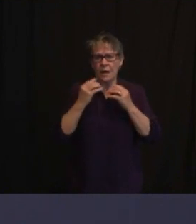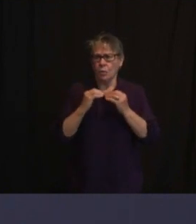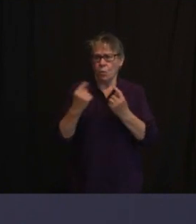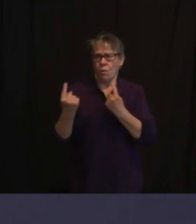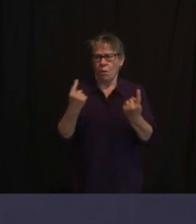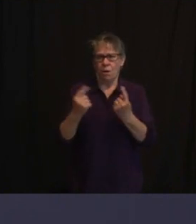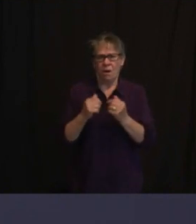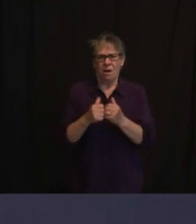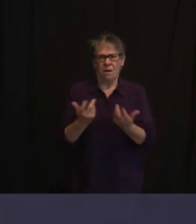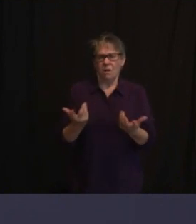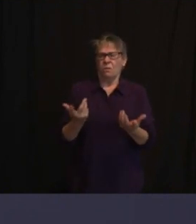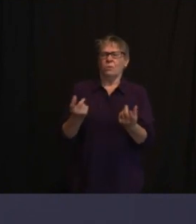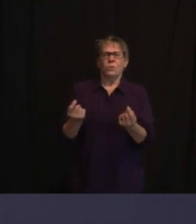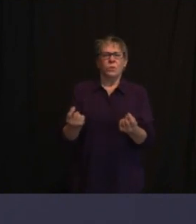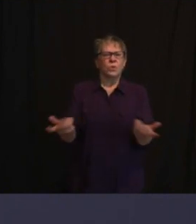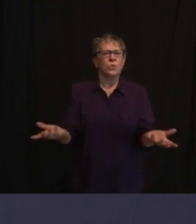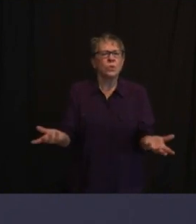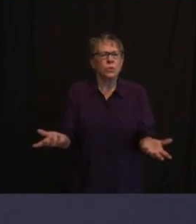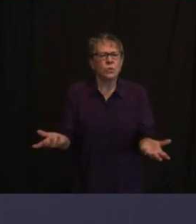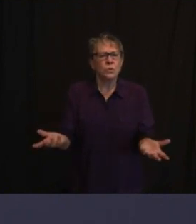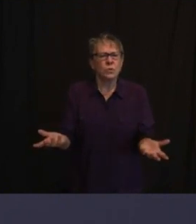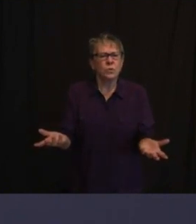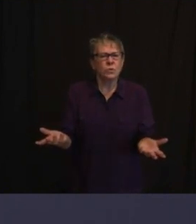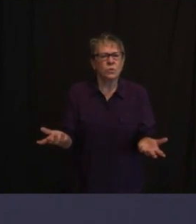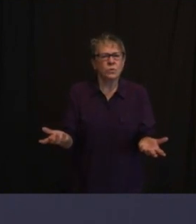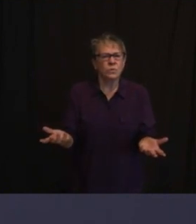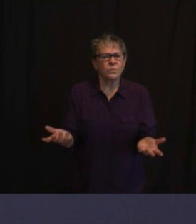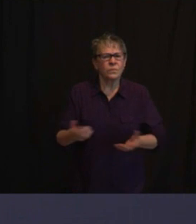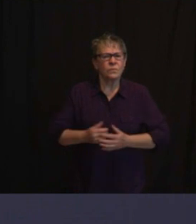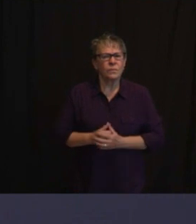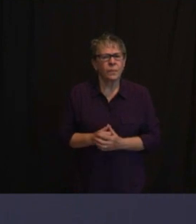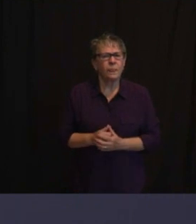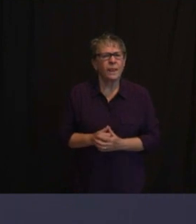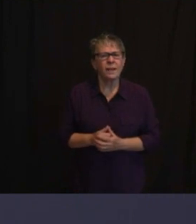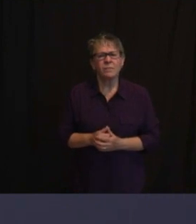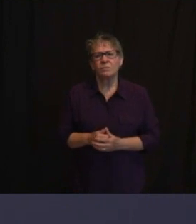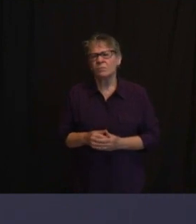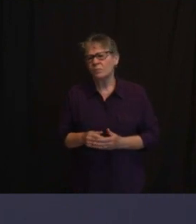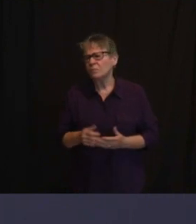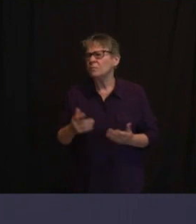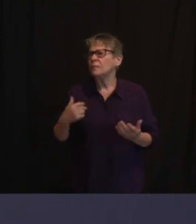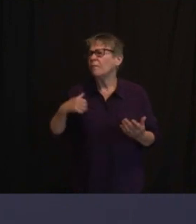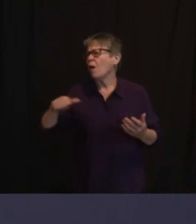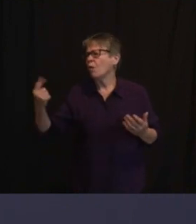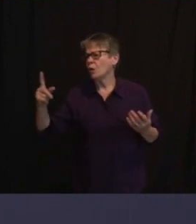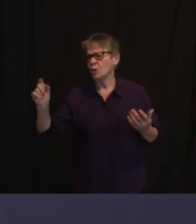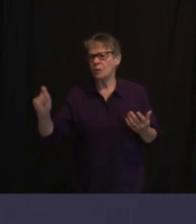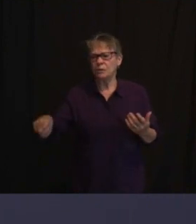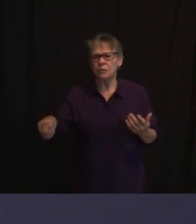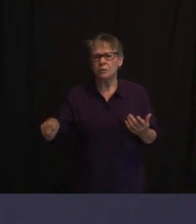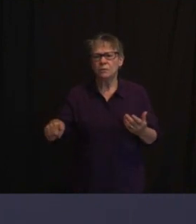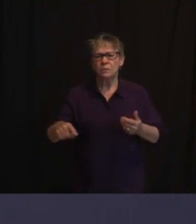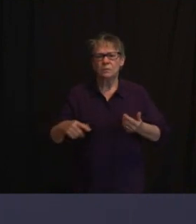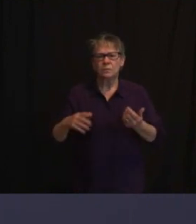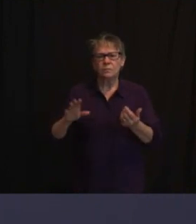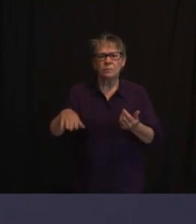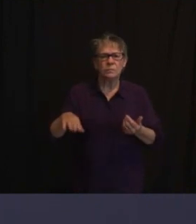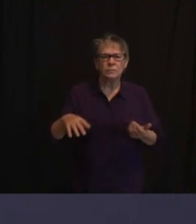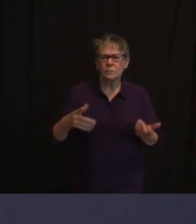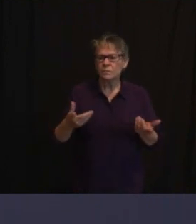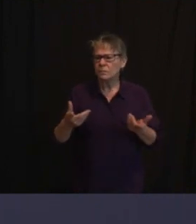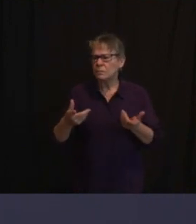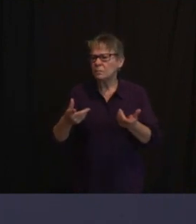you've been talking for many, many days, but in particular recently, about the importance of wearing a mask. We